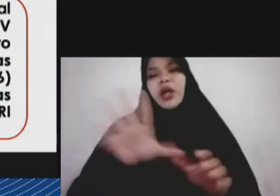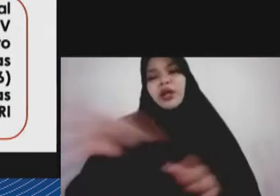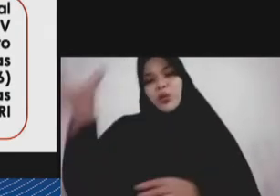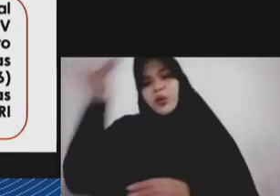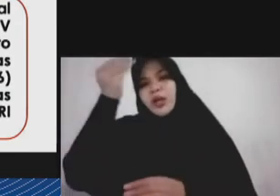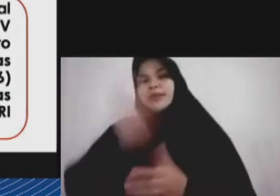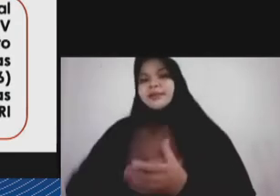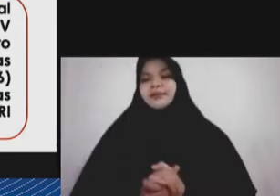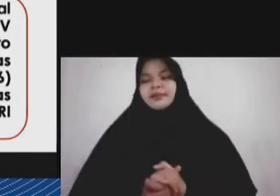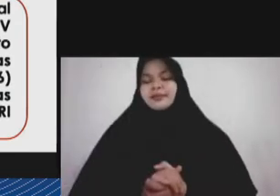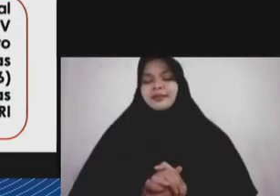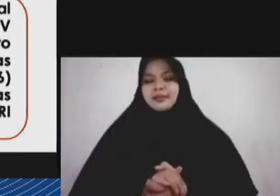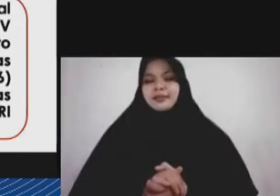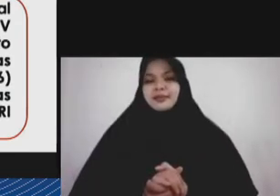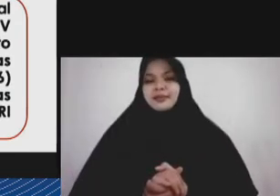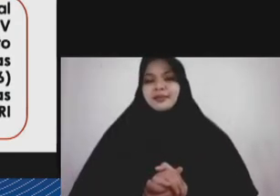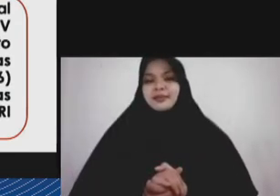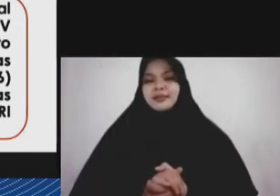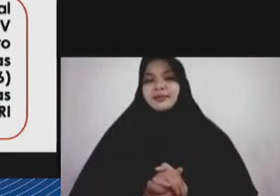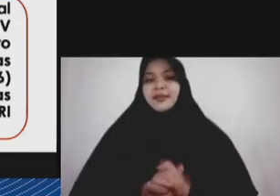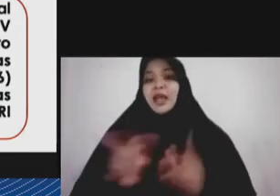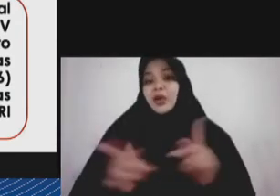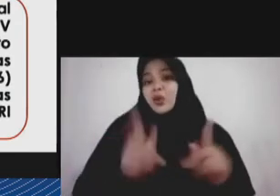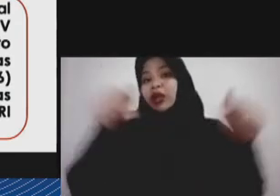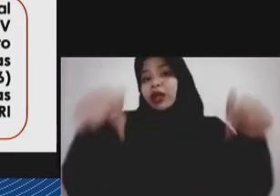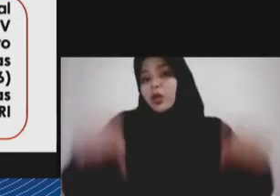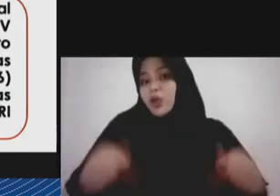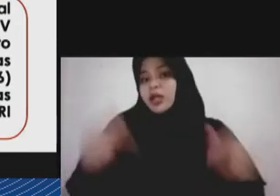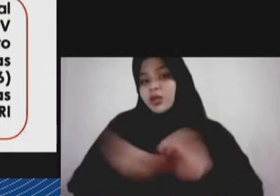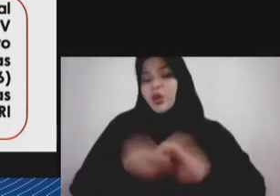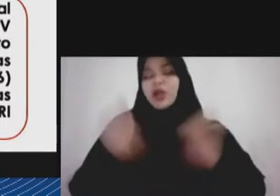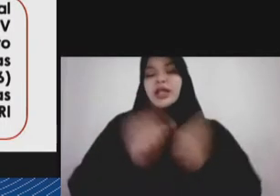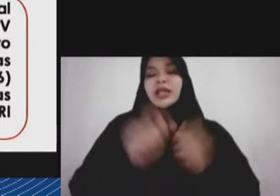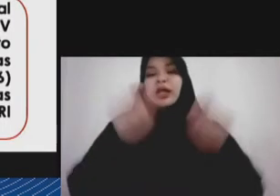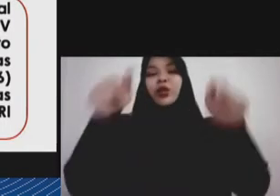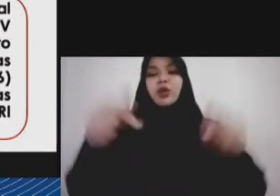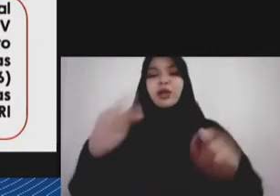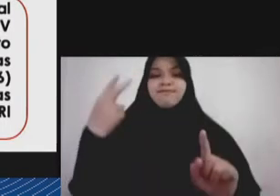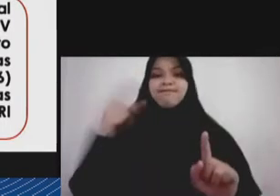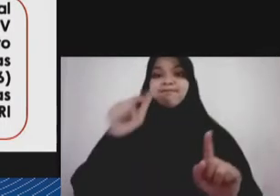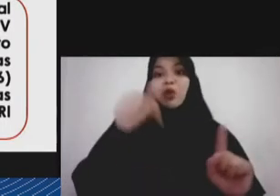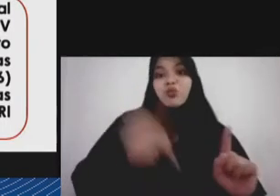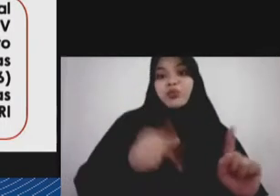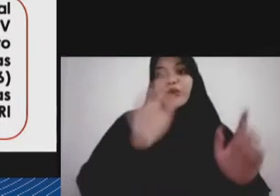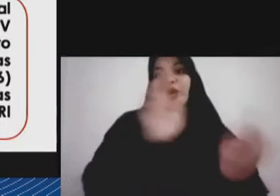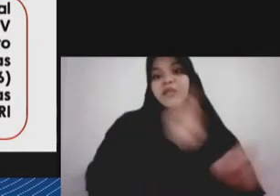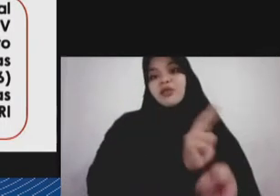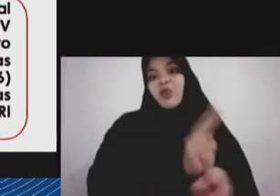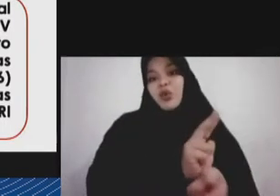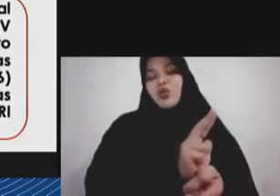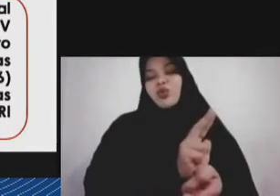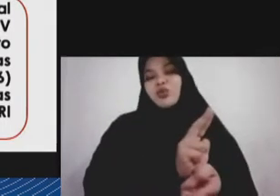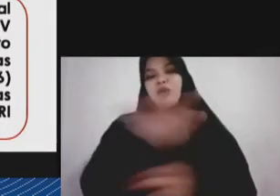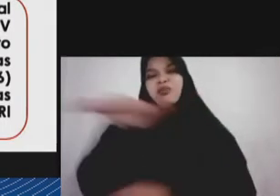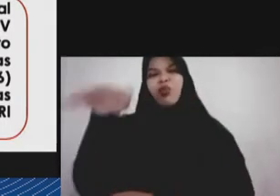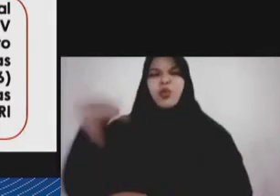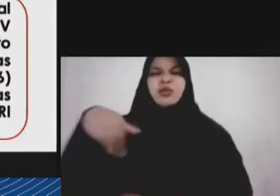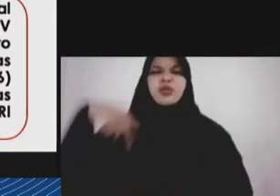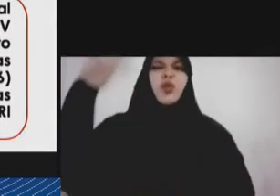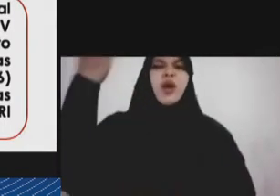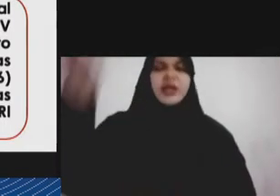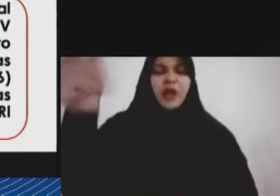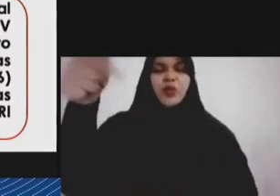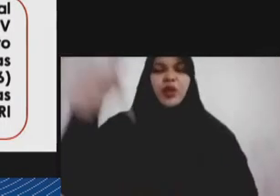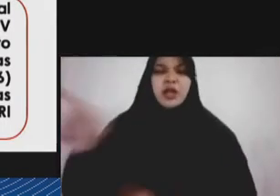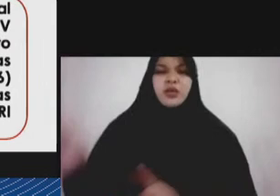can be done. If this is the case, then in order to tackle sexual violence in the future, state intervention